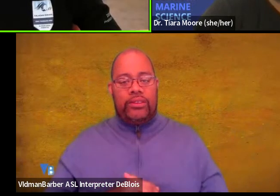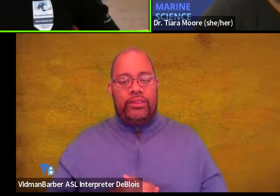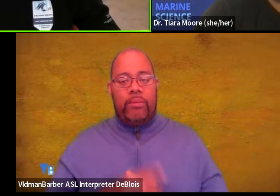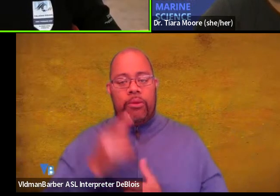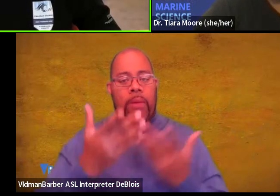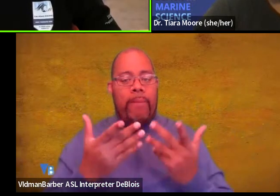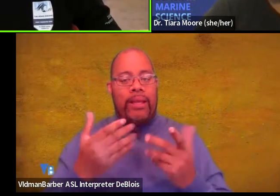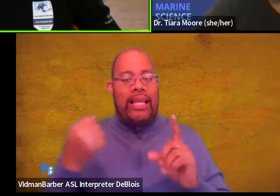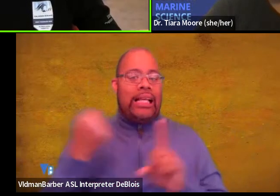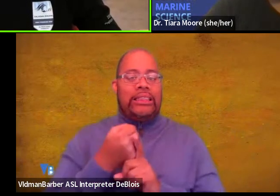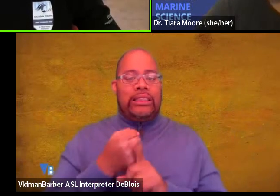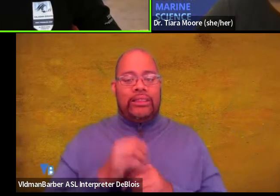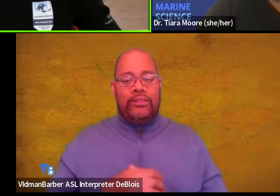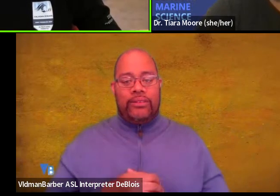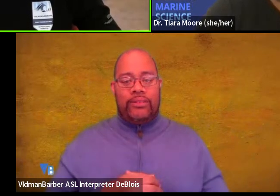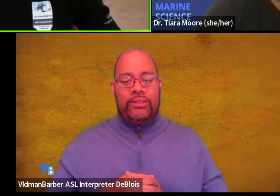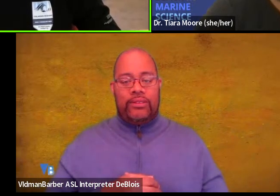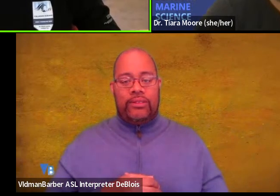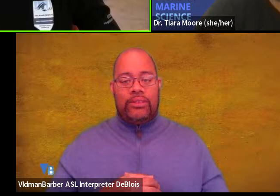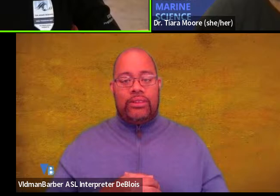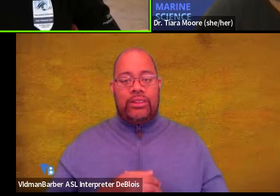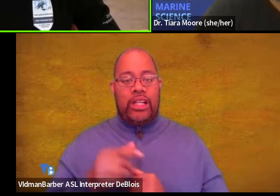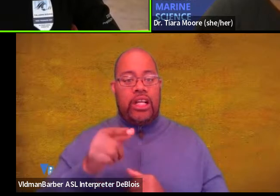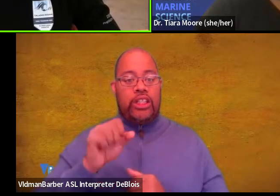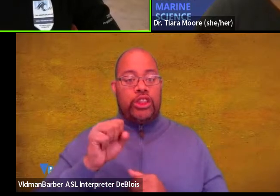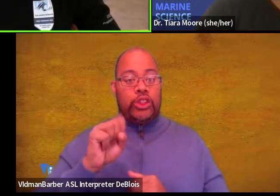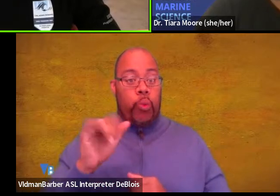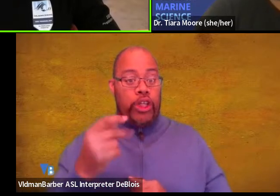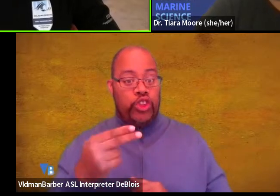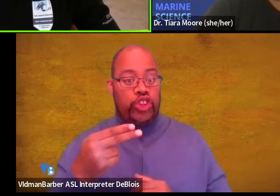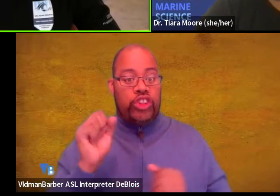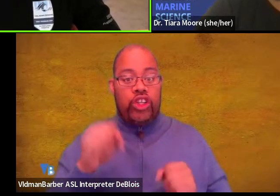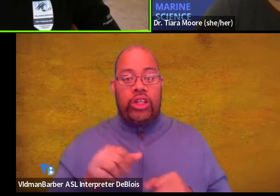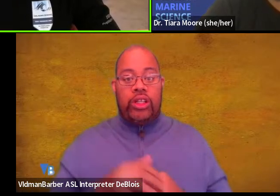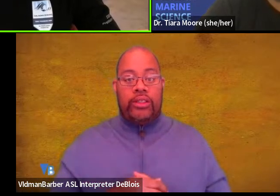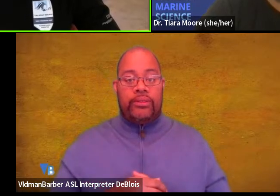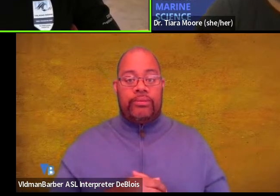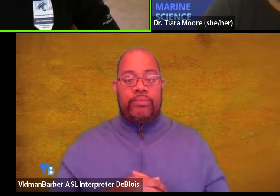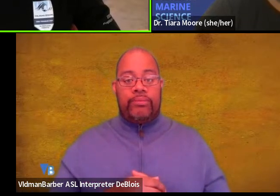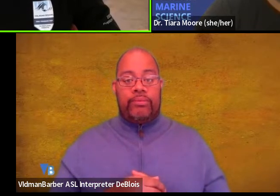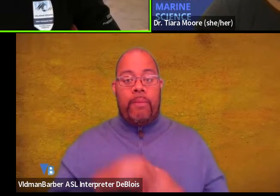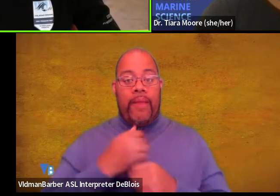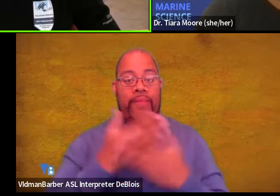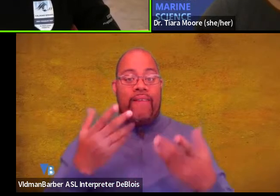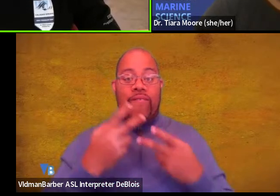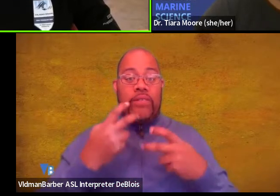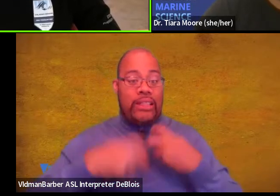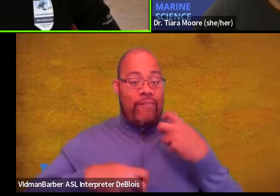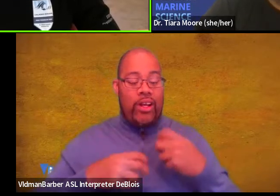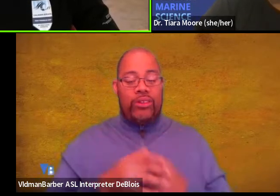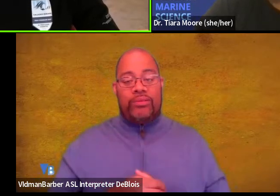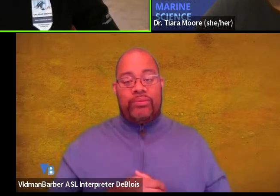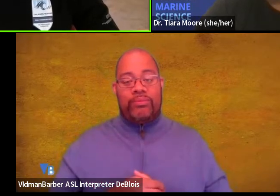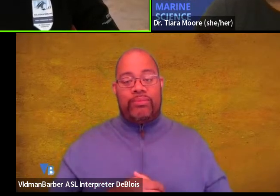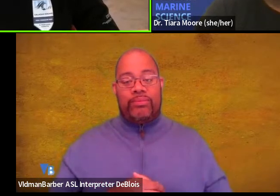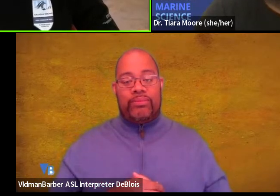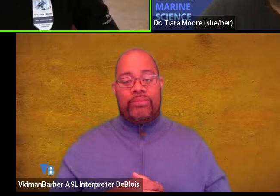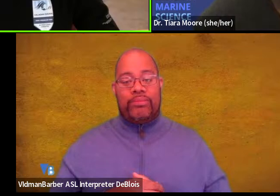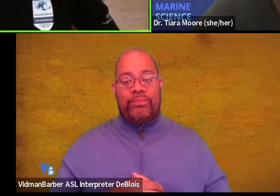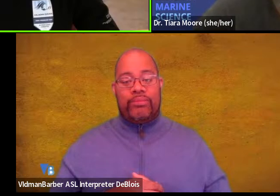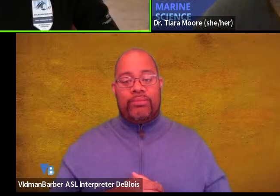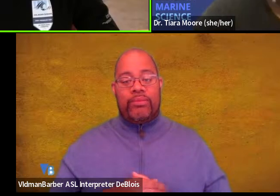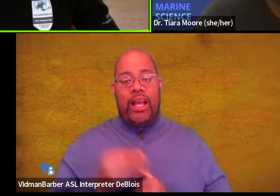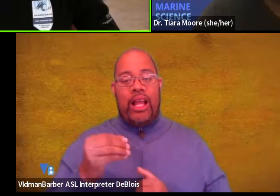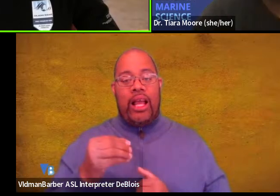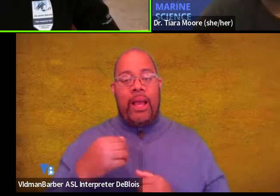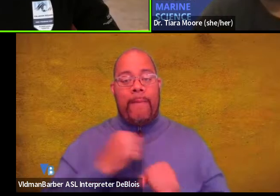because you might hit a switch that could be make things very difficult,